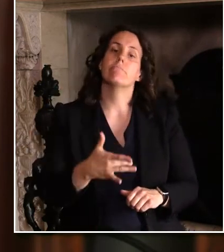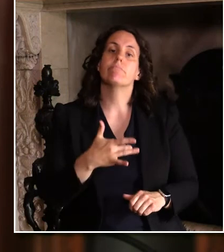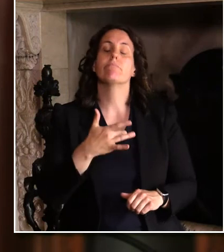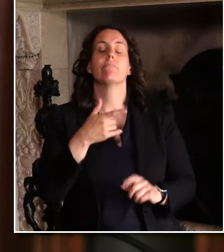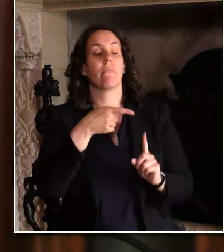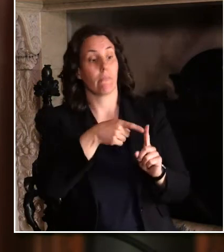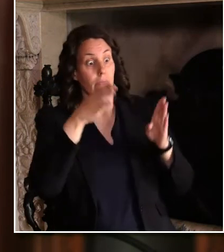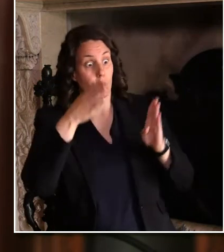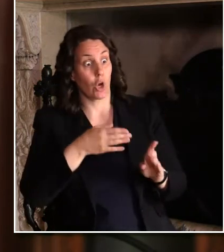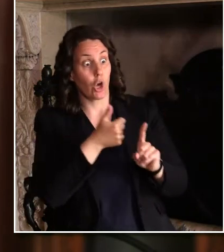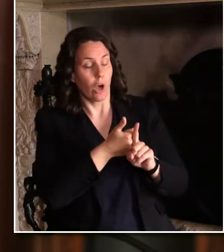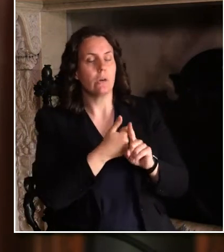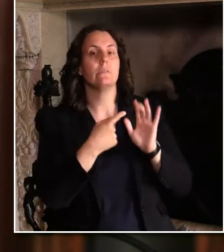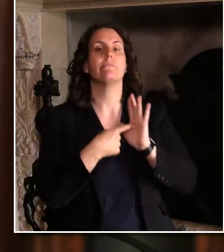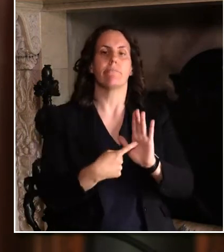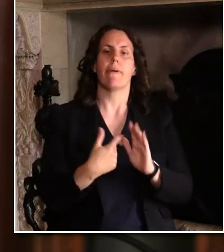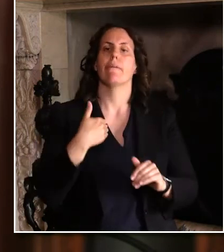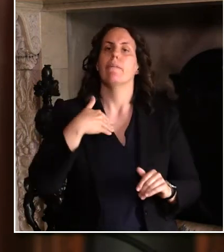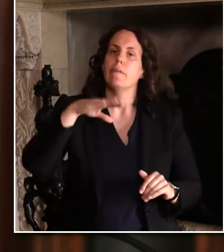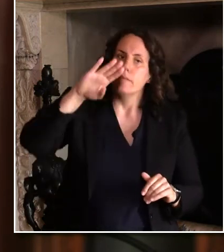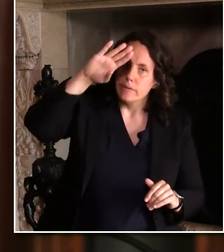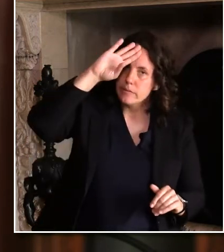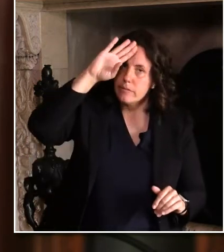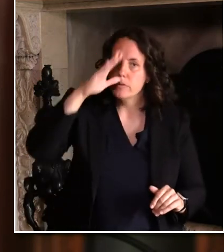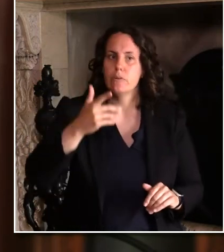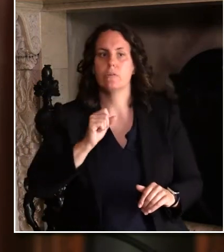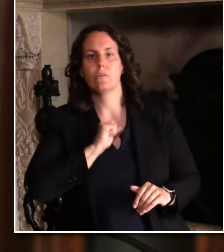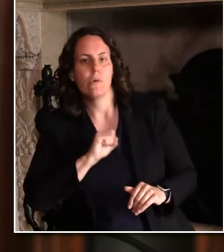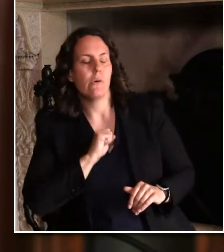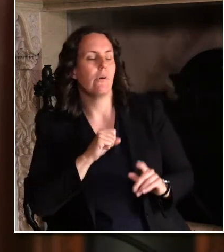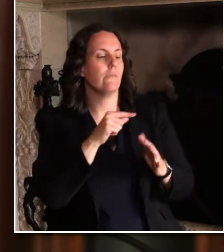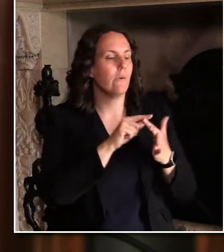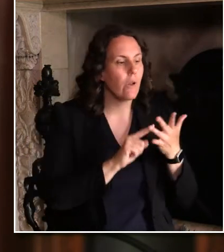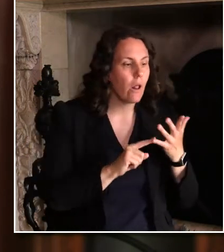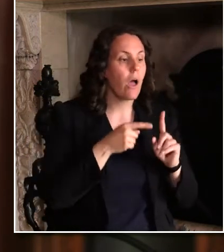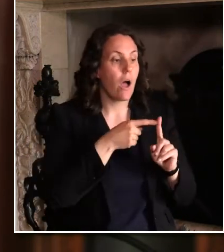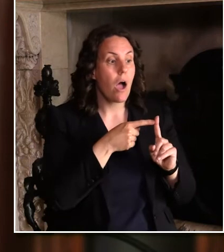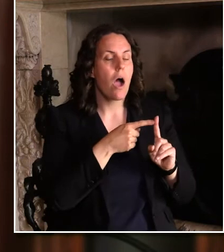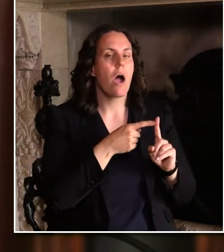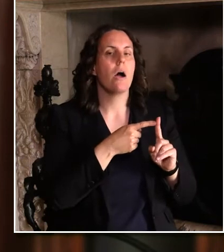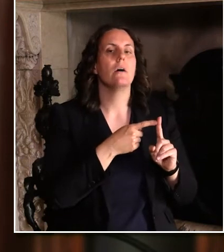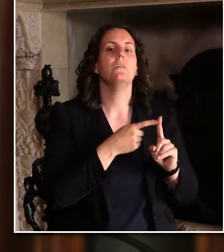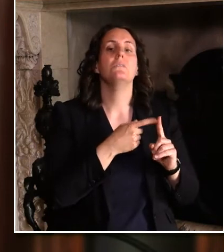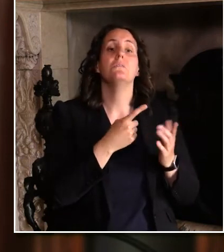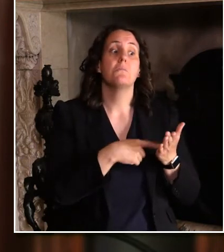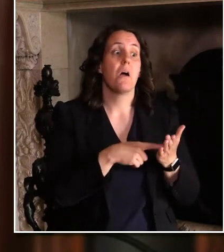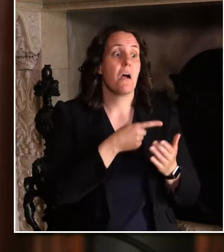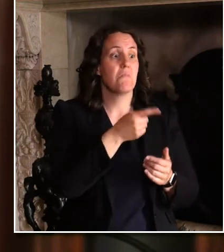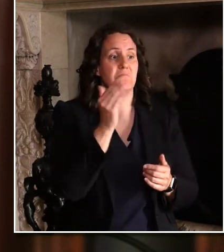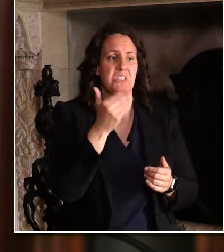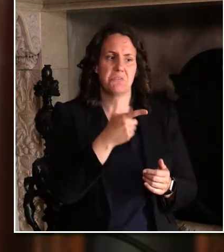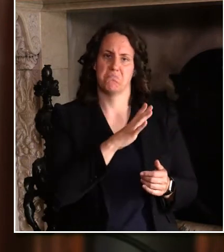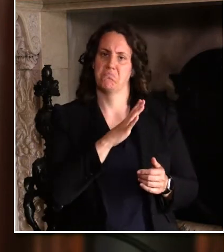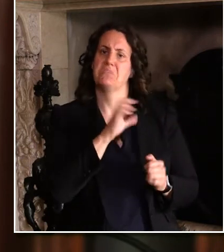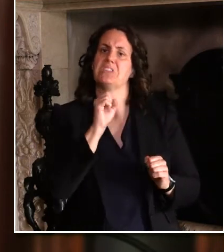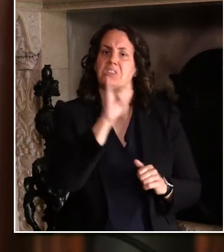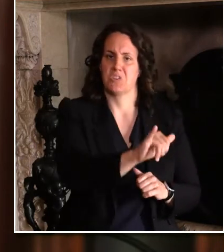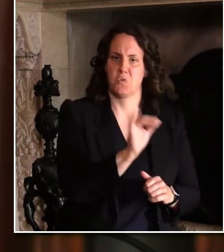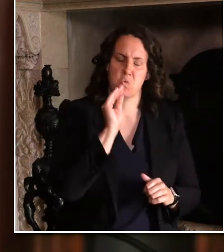Dr. Westergaard here, we generally think that the lag on hospitalizations is about 3 to 5 weeks